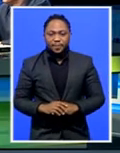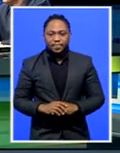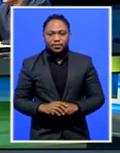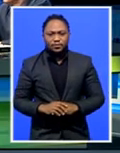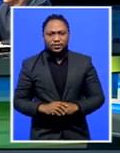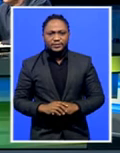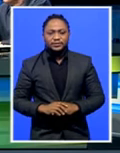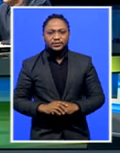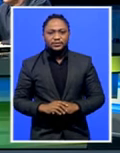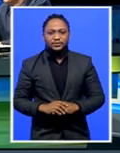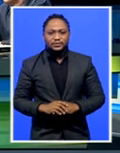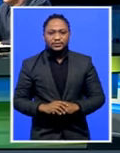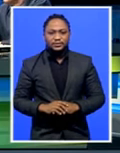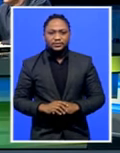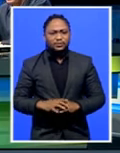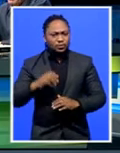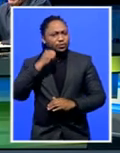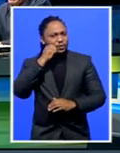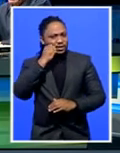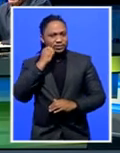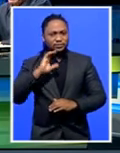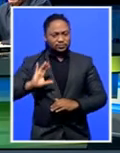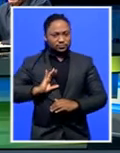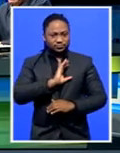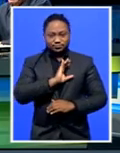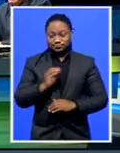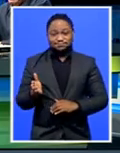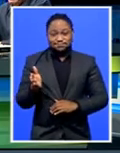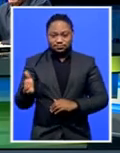Ekurhuleni, Josienso Ramagopa. He's going to be voting at that polling station. So